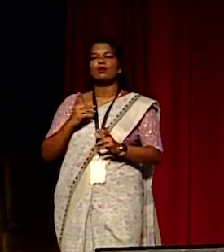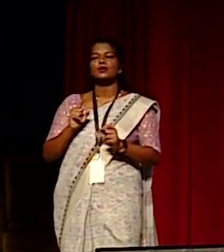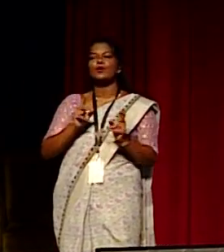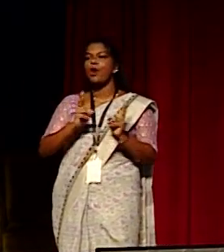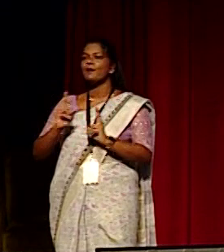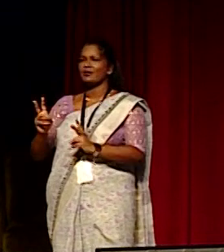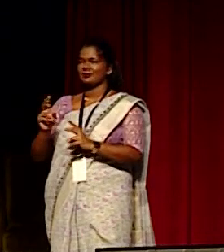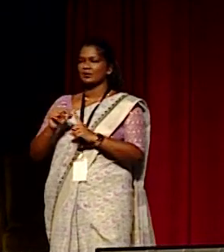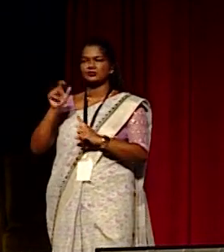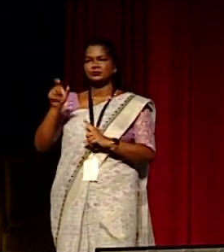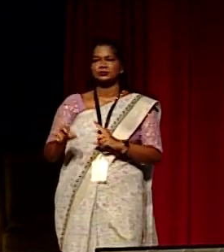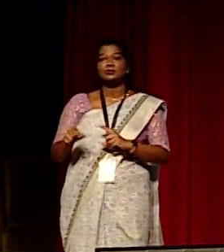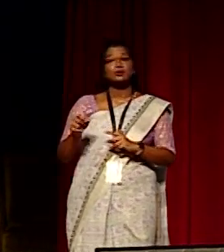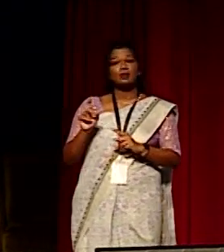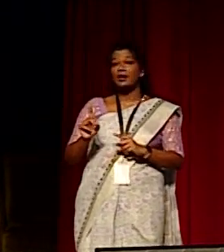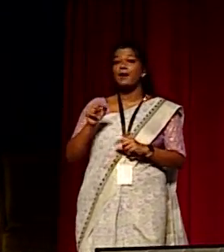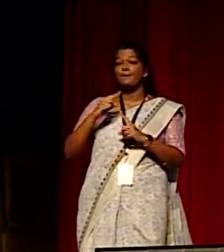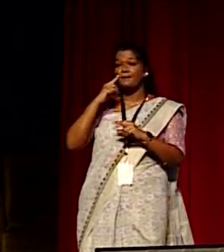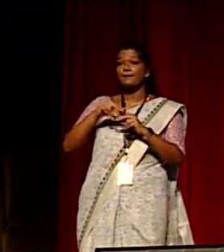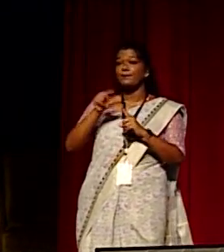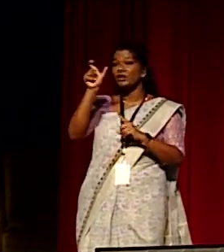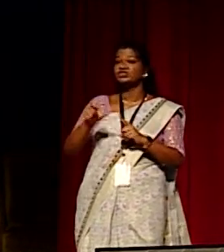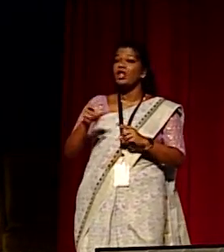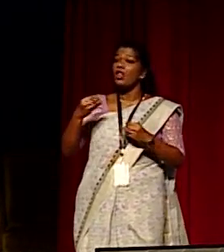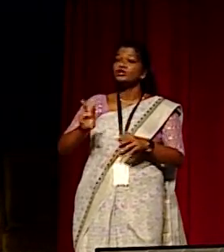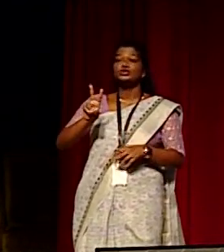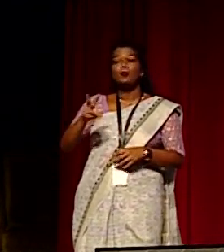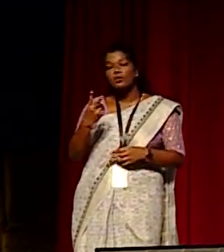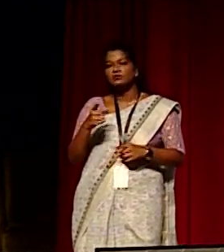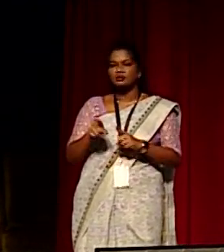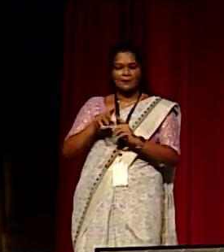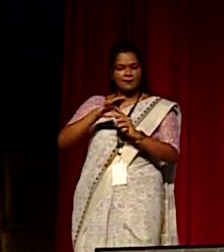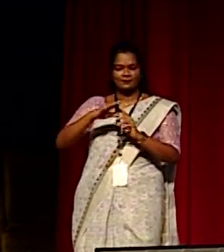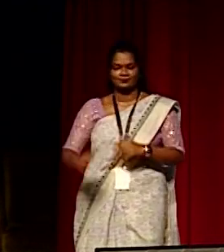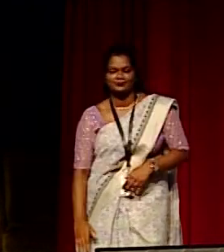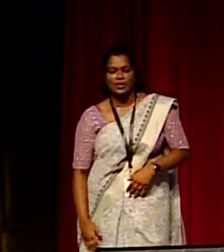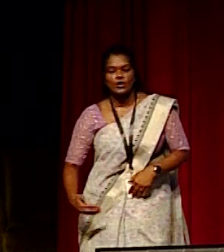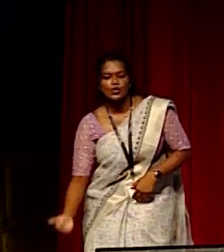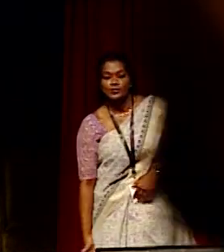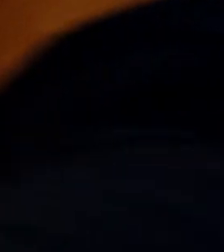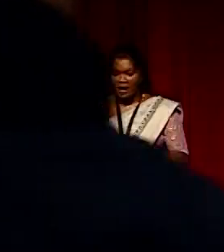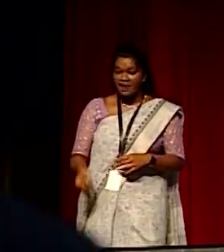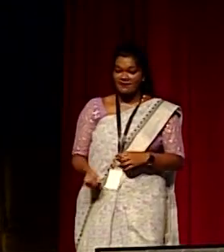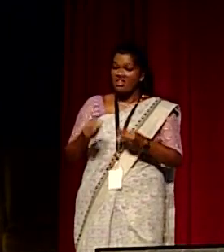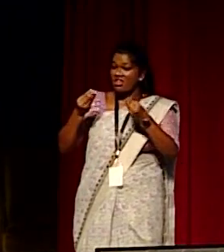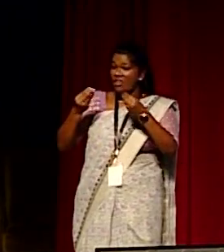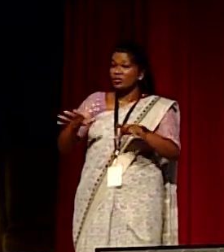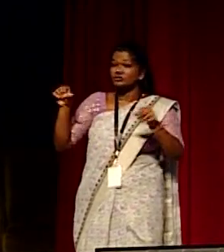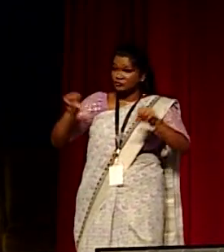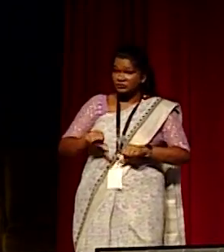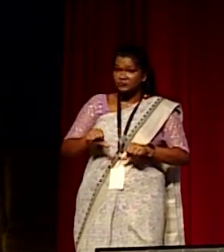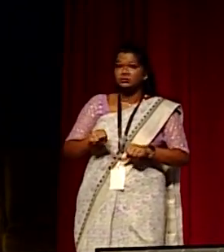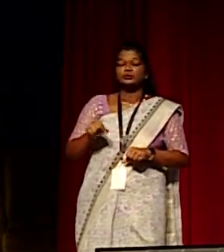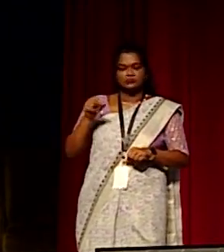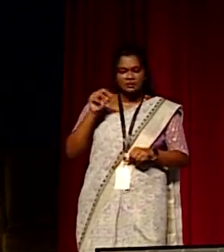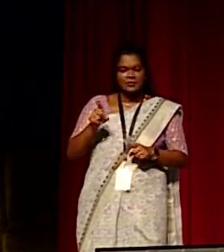person. In fact, a person who loses both the limbs from below the knee, which is bilateral TT,